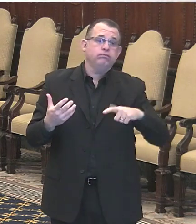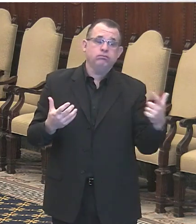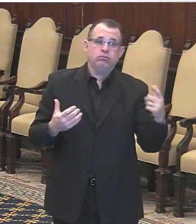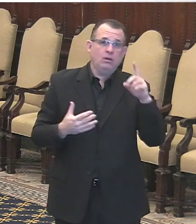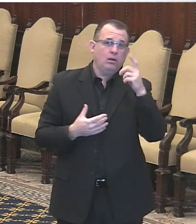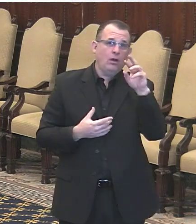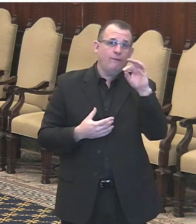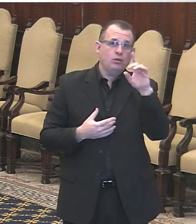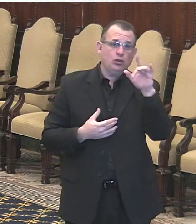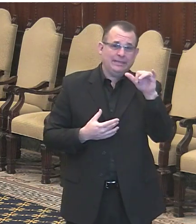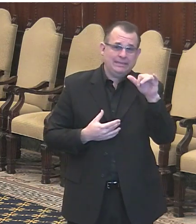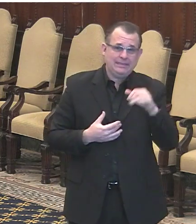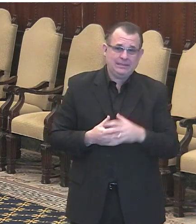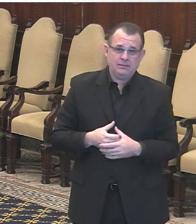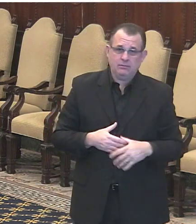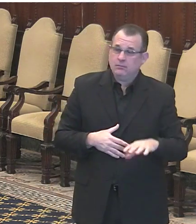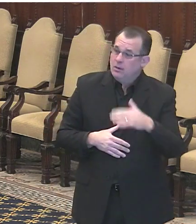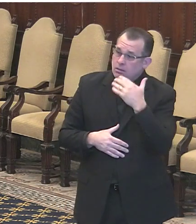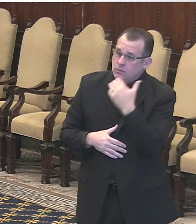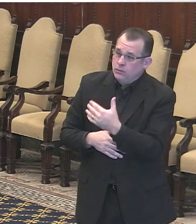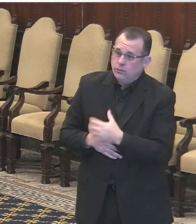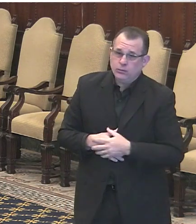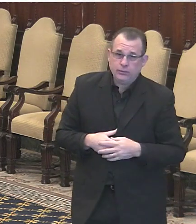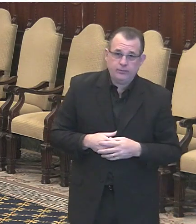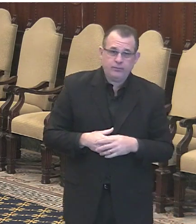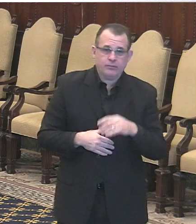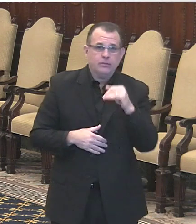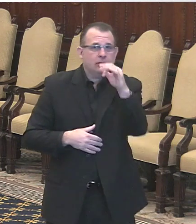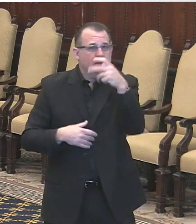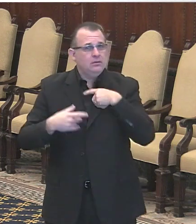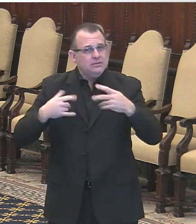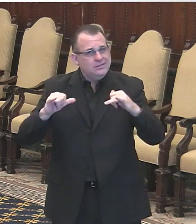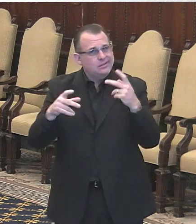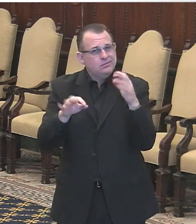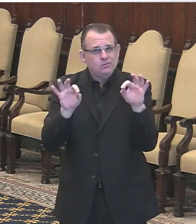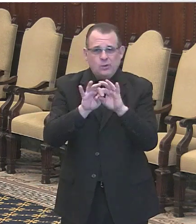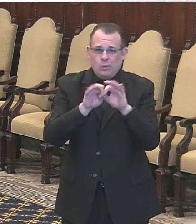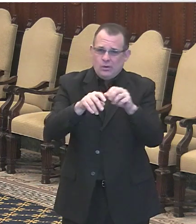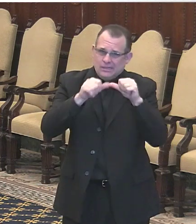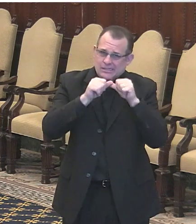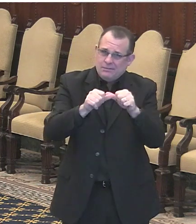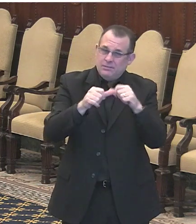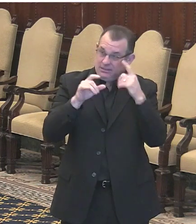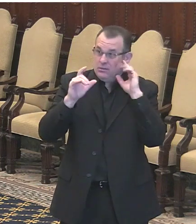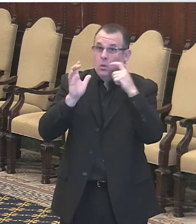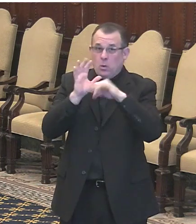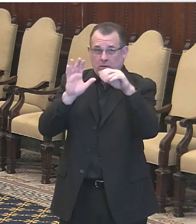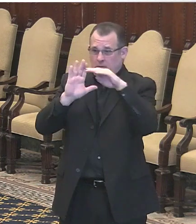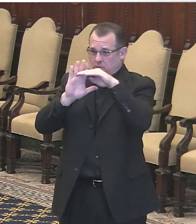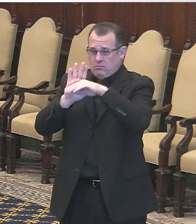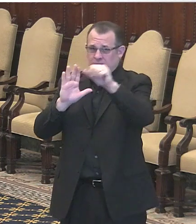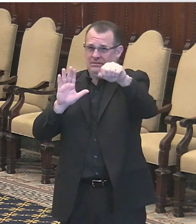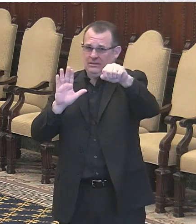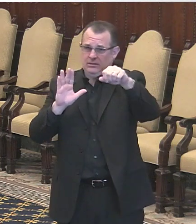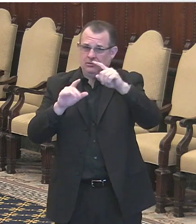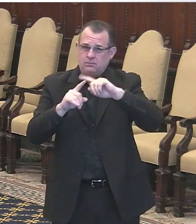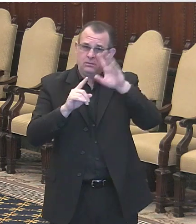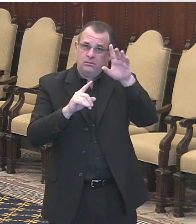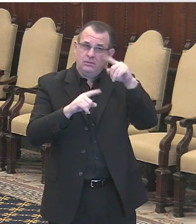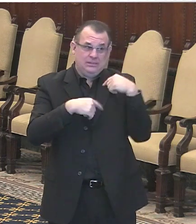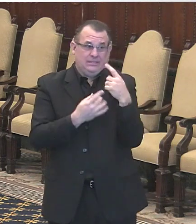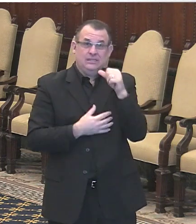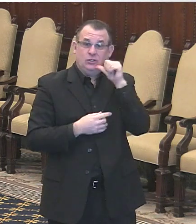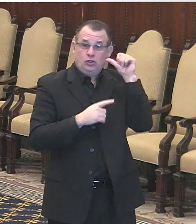Thank you, Mayor. We're continuing to make progress against the coronavirus epidemic here in Philadelphia. Since this time yesterday, we've had 314